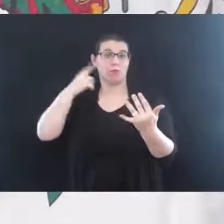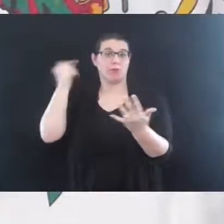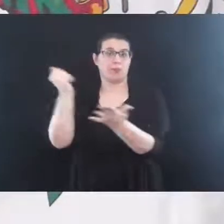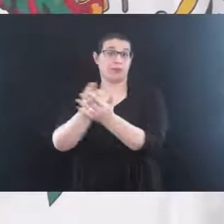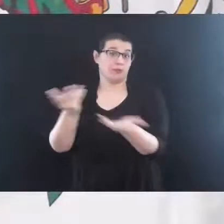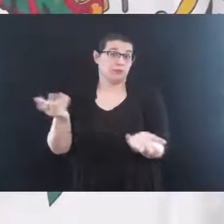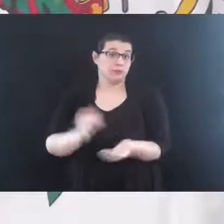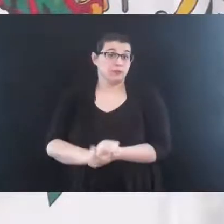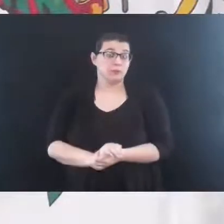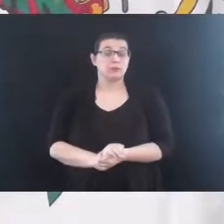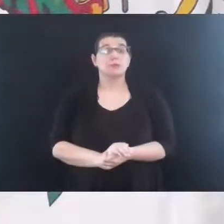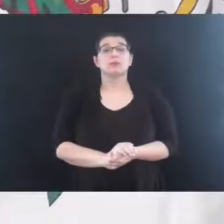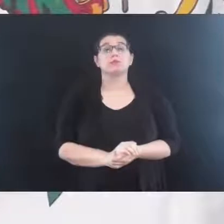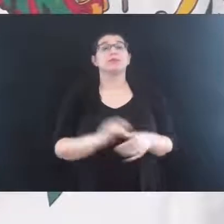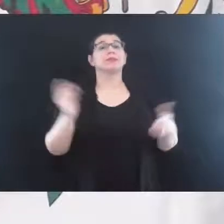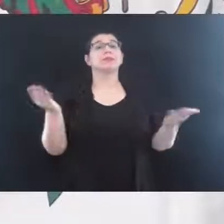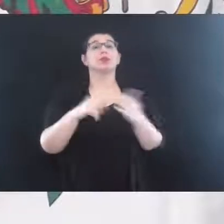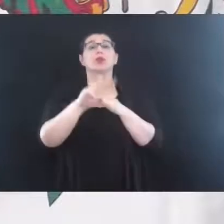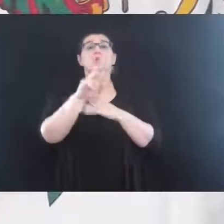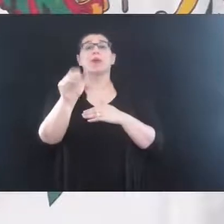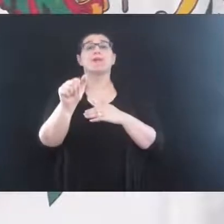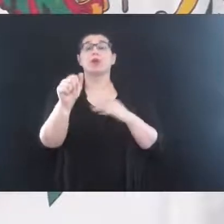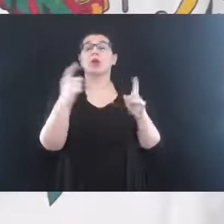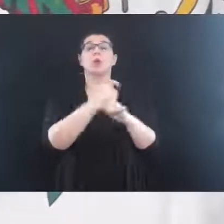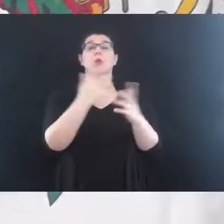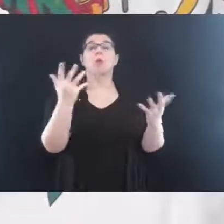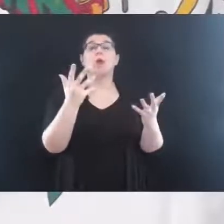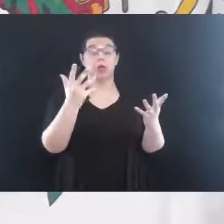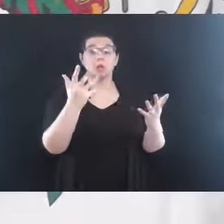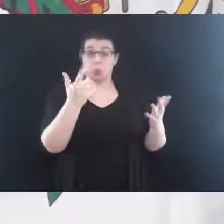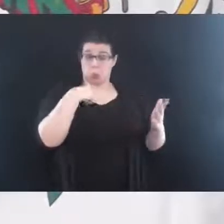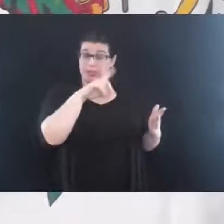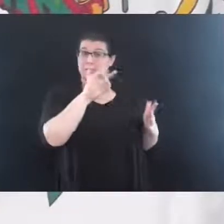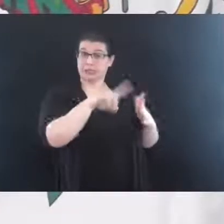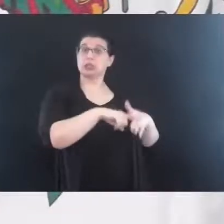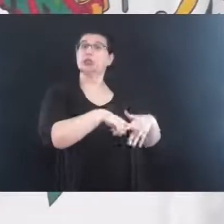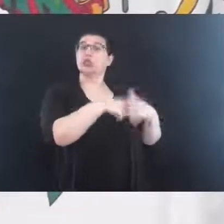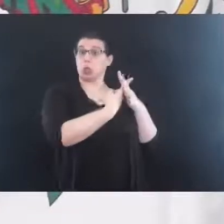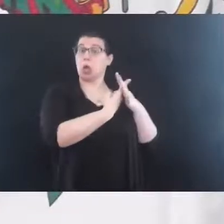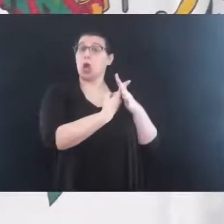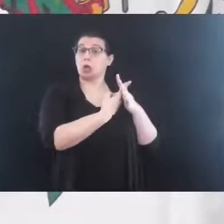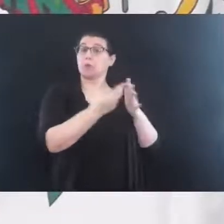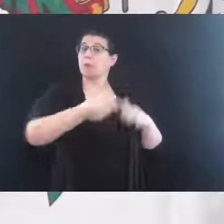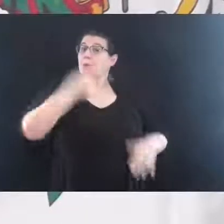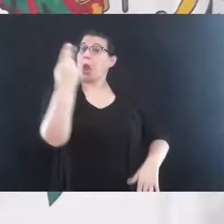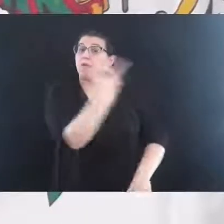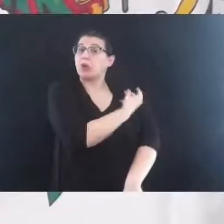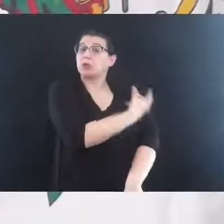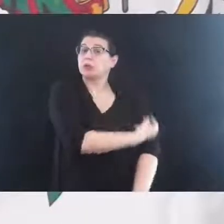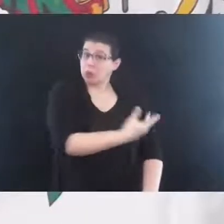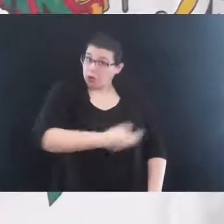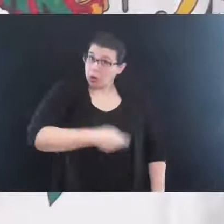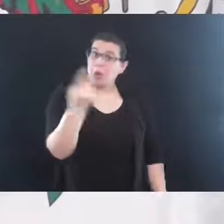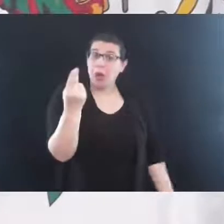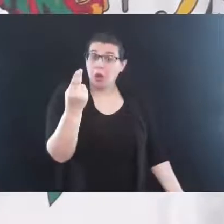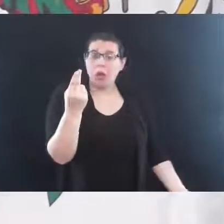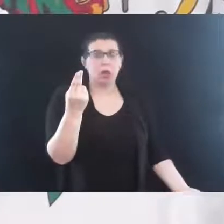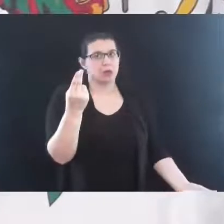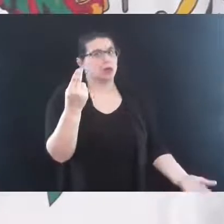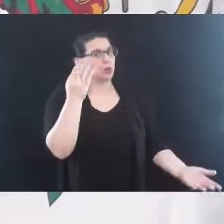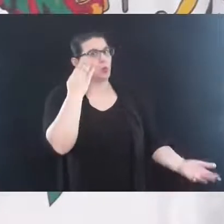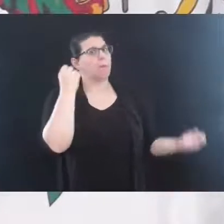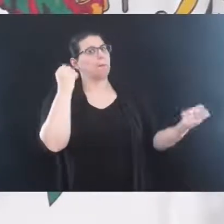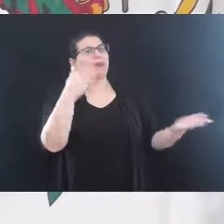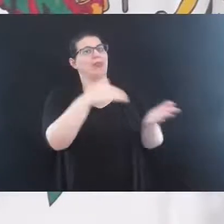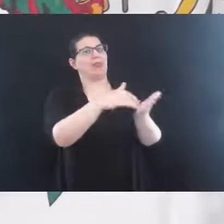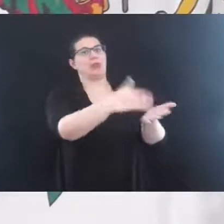of the complication in West Virginia, we led the way. We led the way with vaccination. I'm sure we saved thousands of lives.